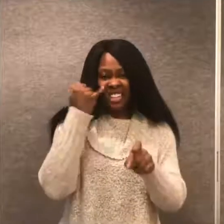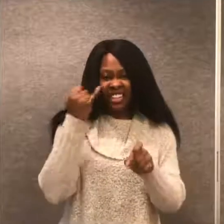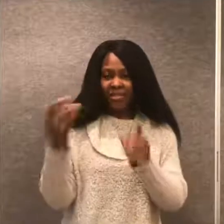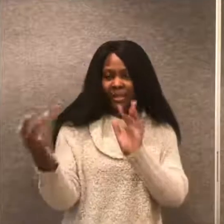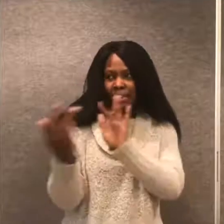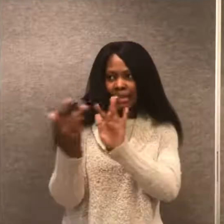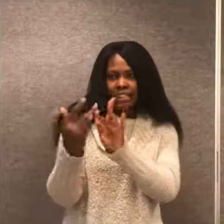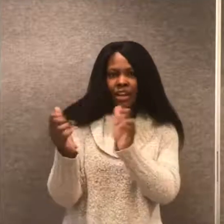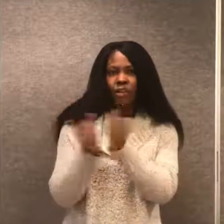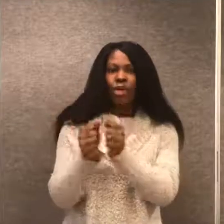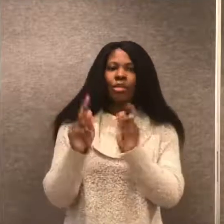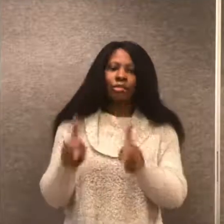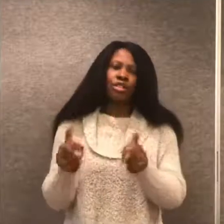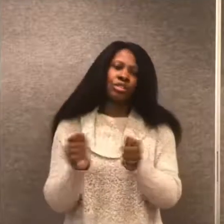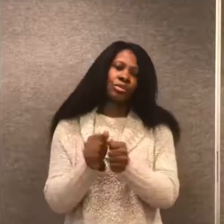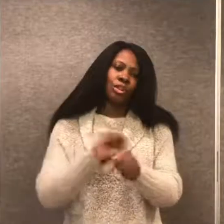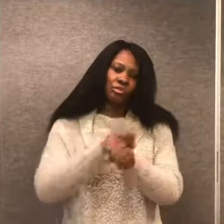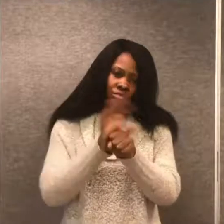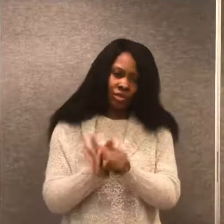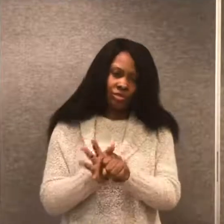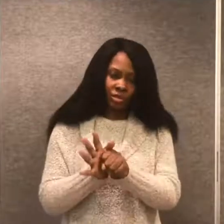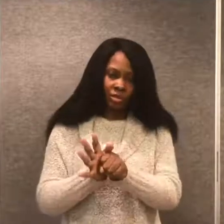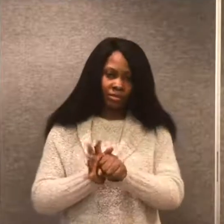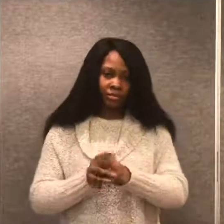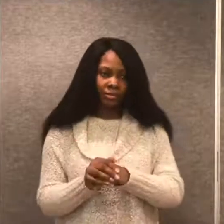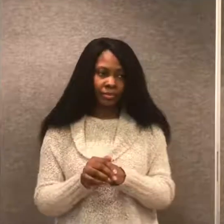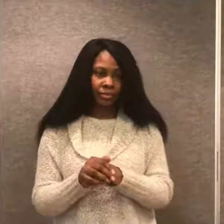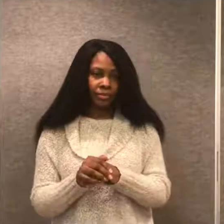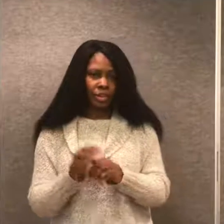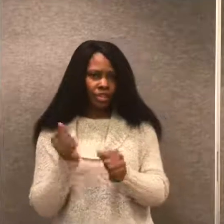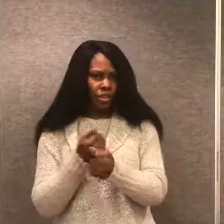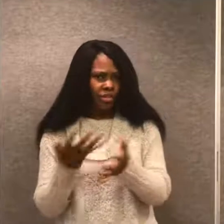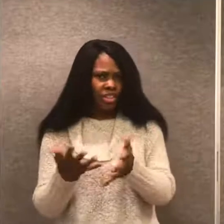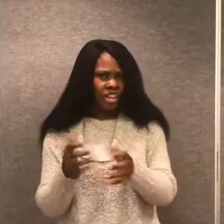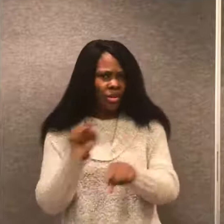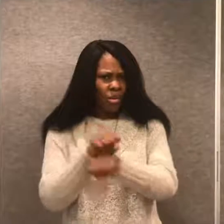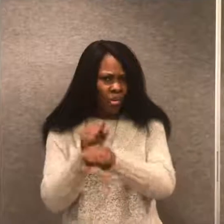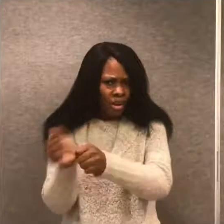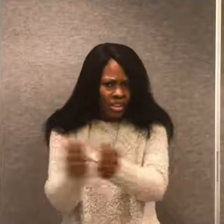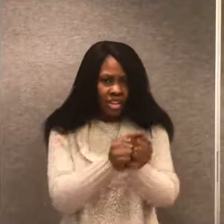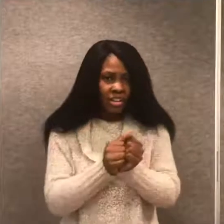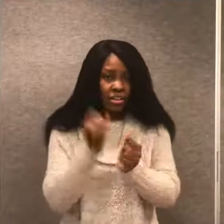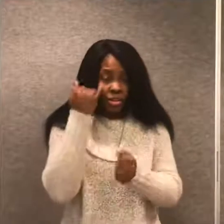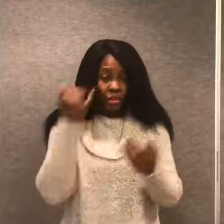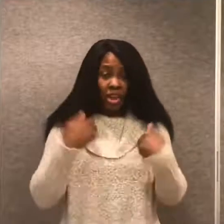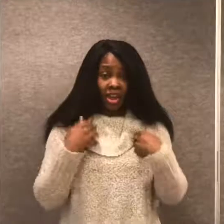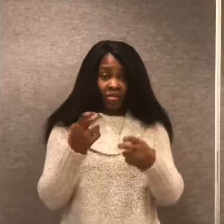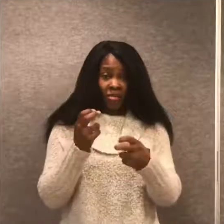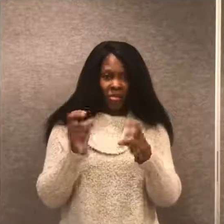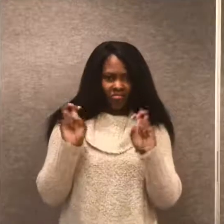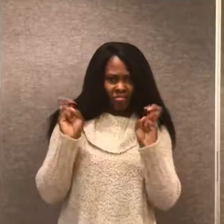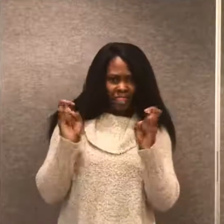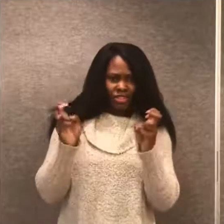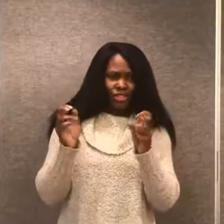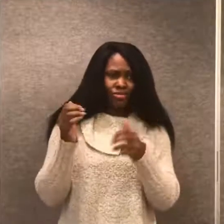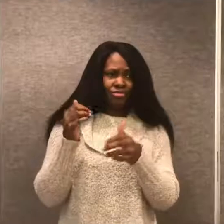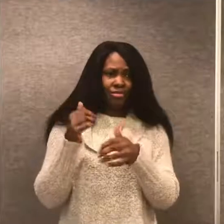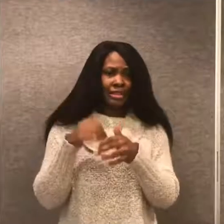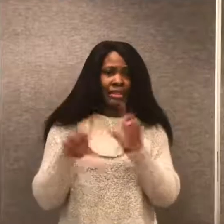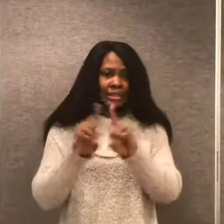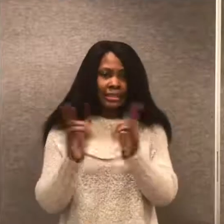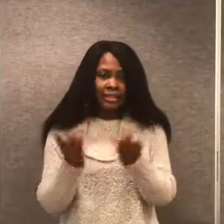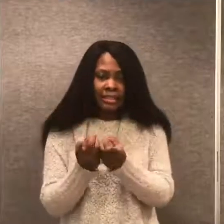appropriate recommendations with collaborations of health. So everything is in unison. So anytime there's an issue in our district, Dr. Harvest immediately contact health.